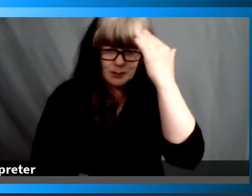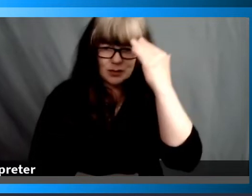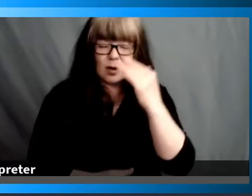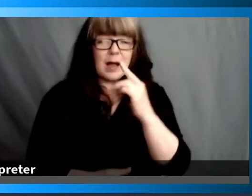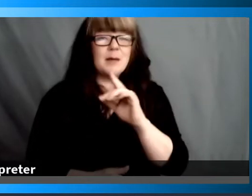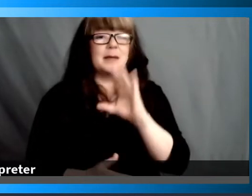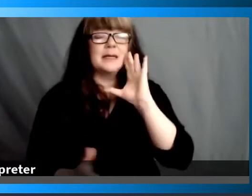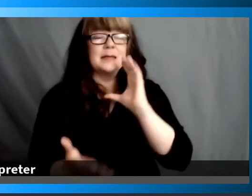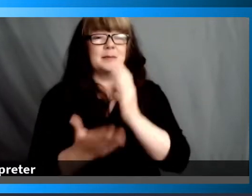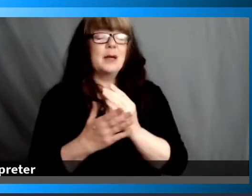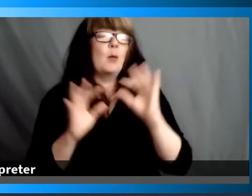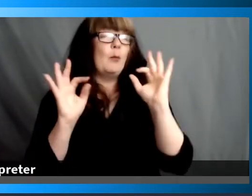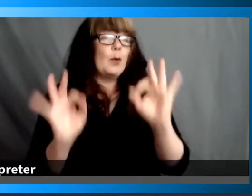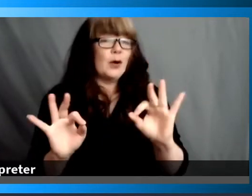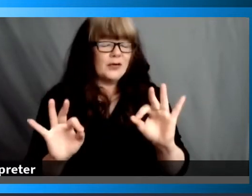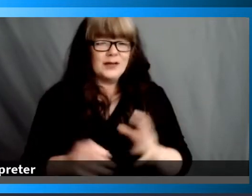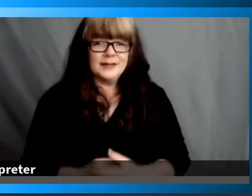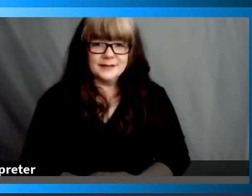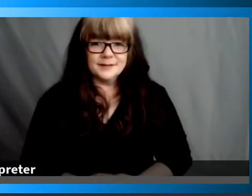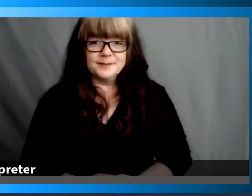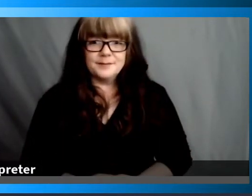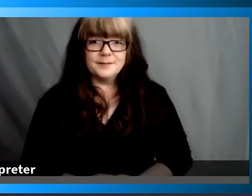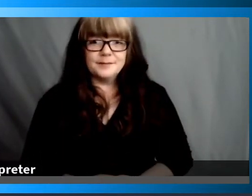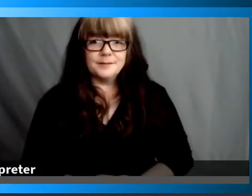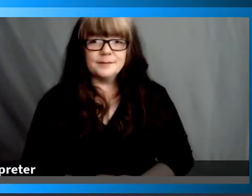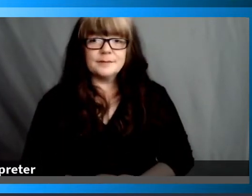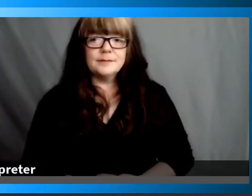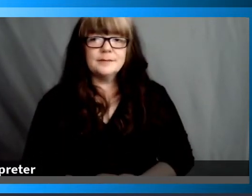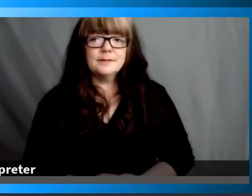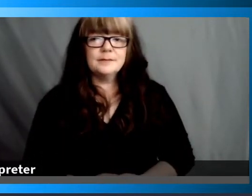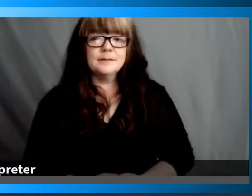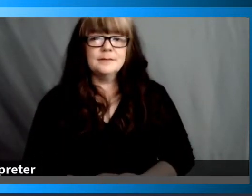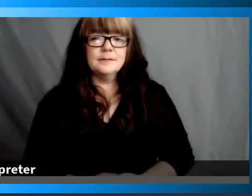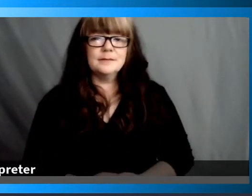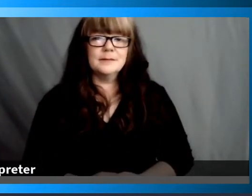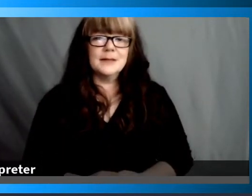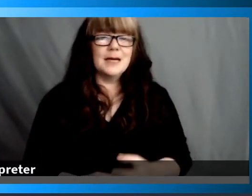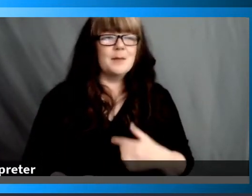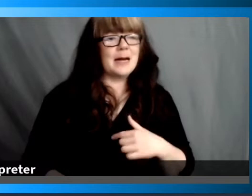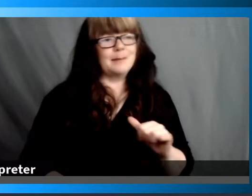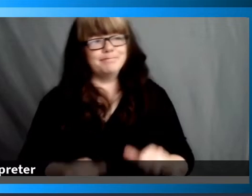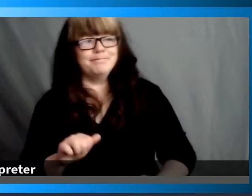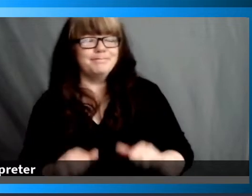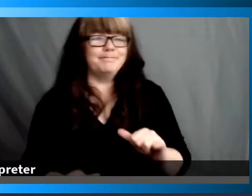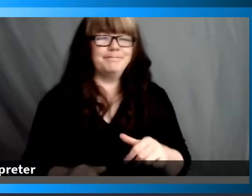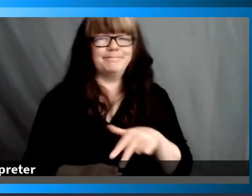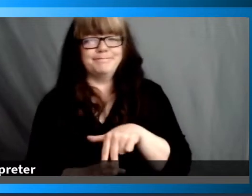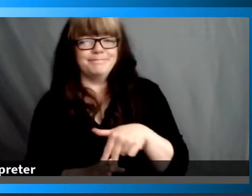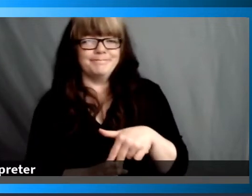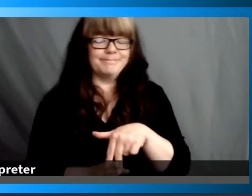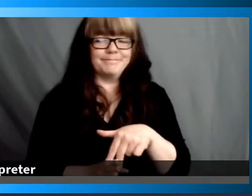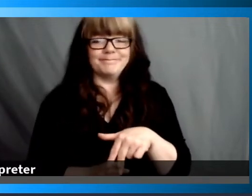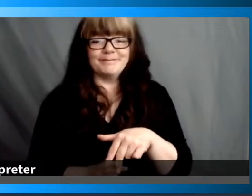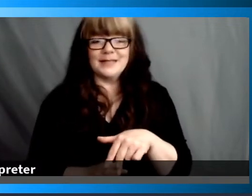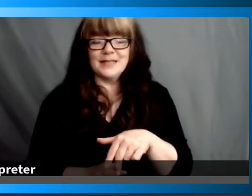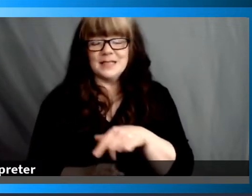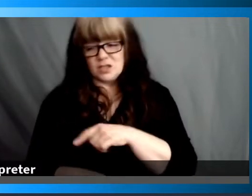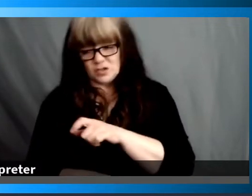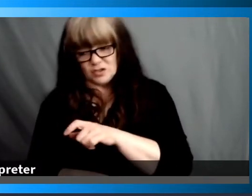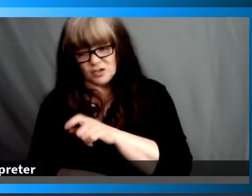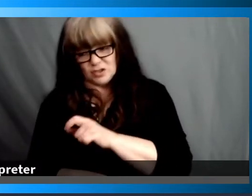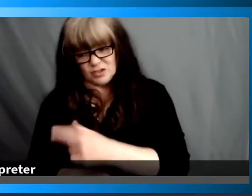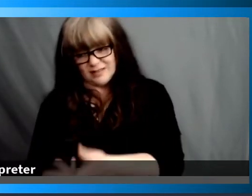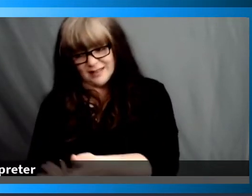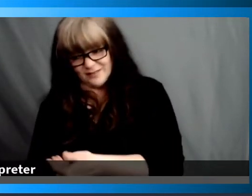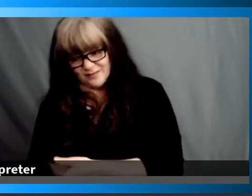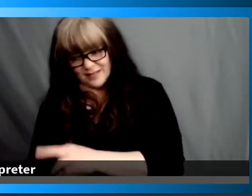picture perfect. But yeah, I tossle between the two, to be honest. I tossle between like, should she have been invited